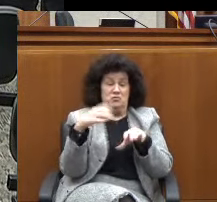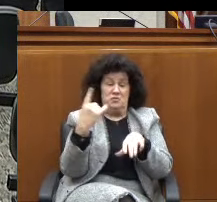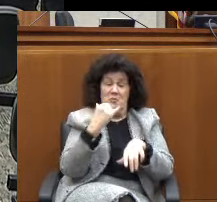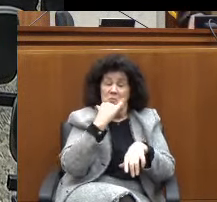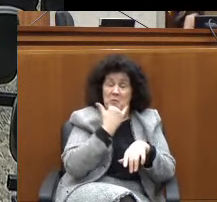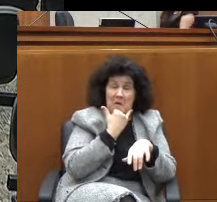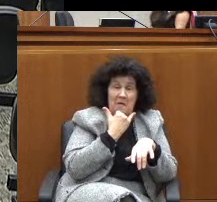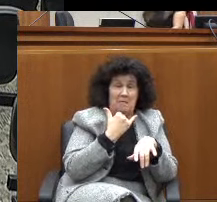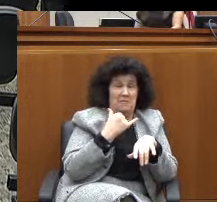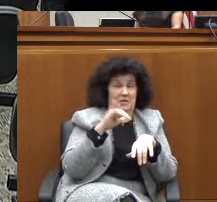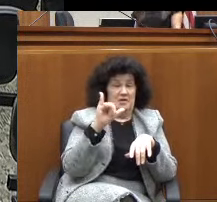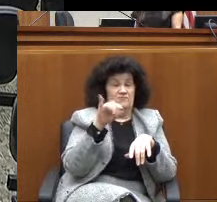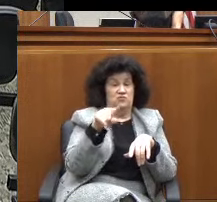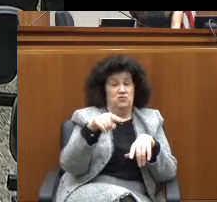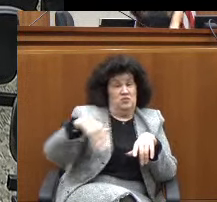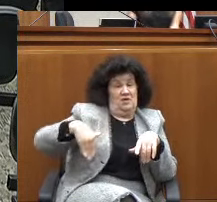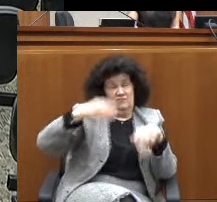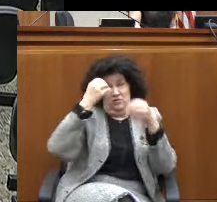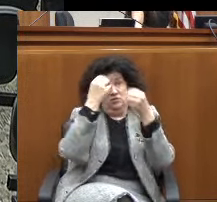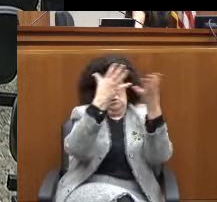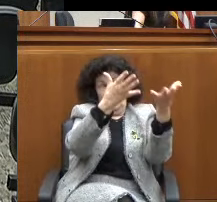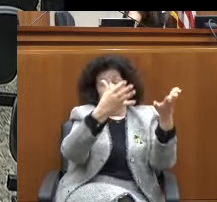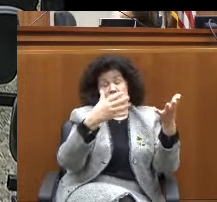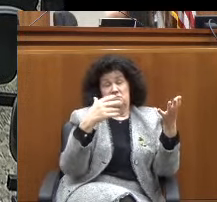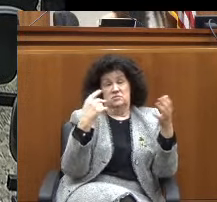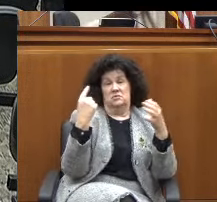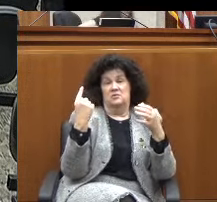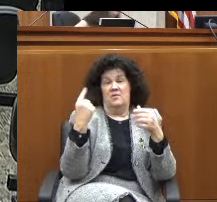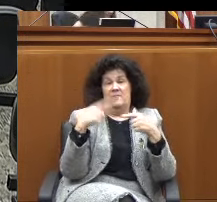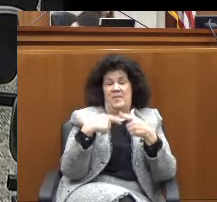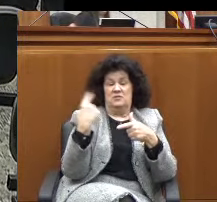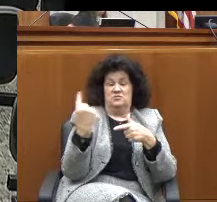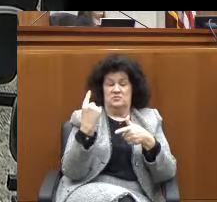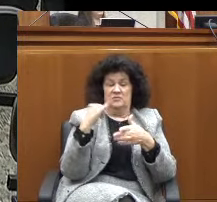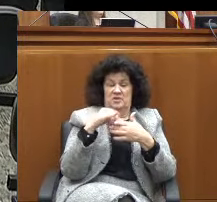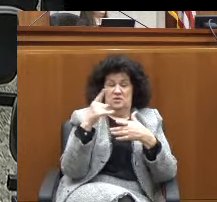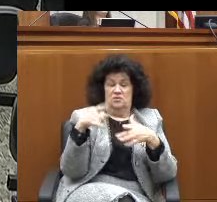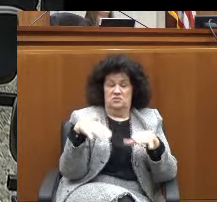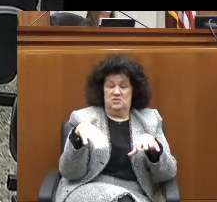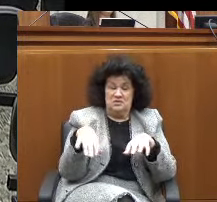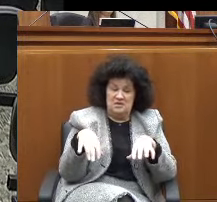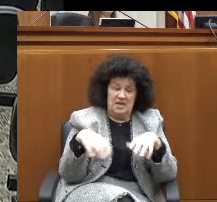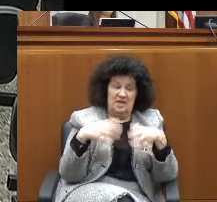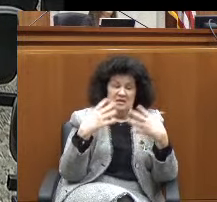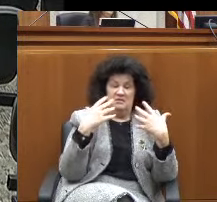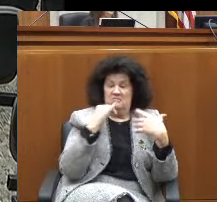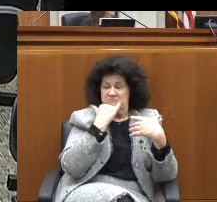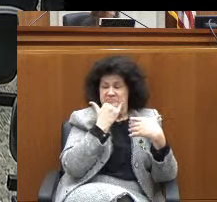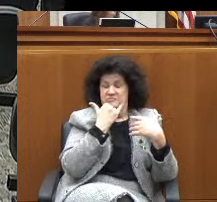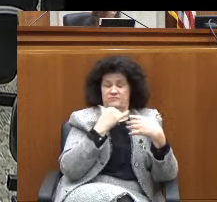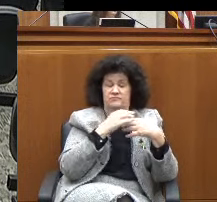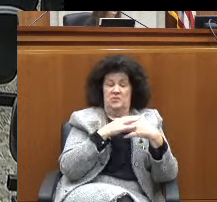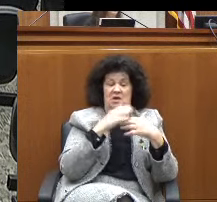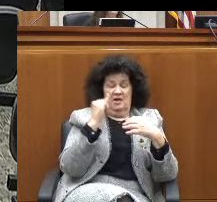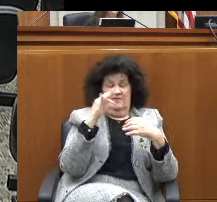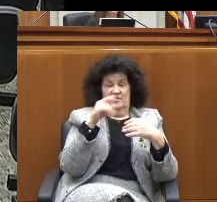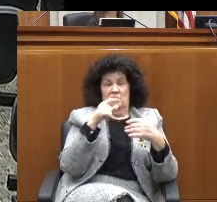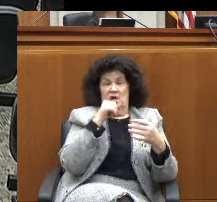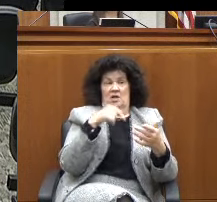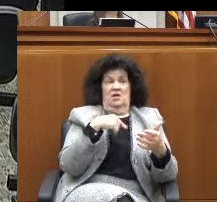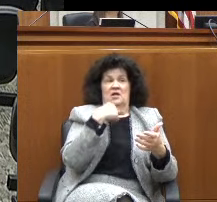wrong and you have not notified them directly of something that you have done, and say that you got arrested